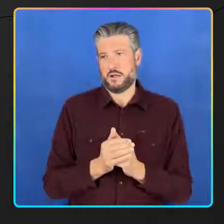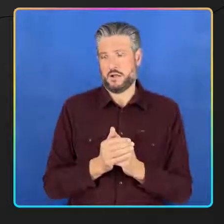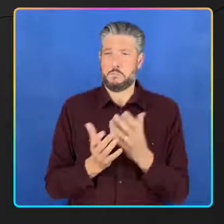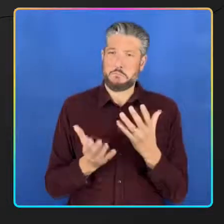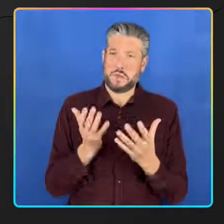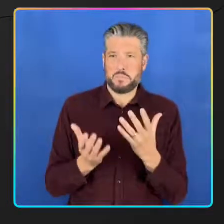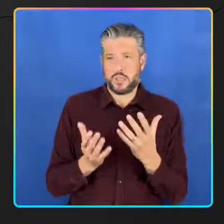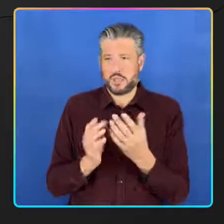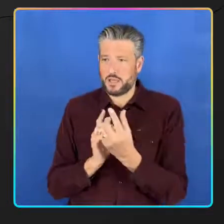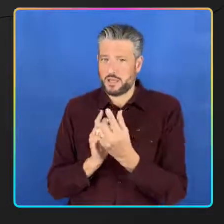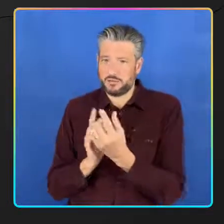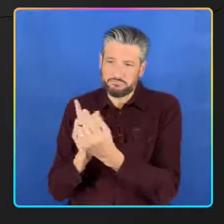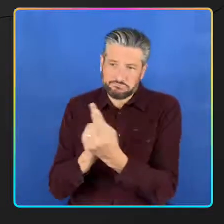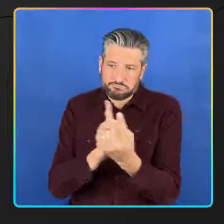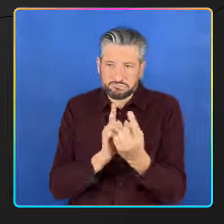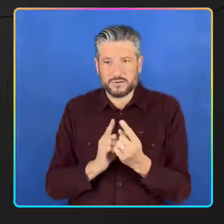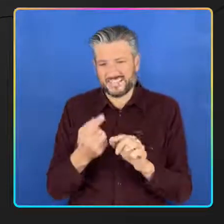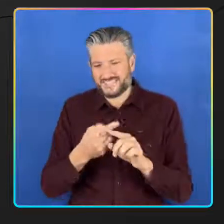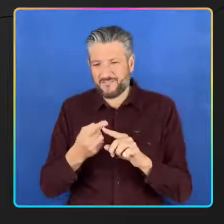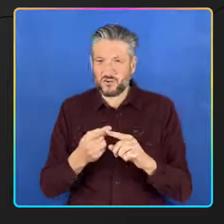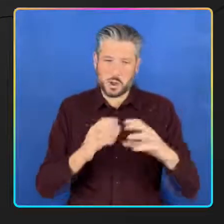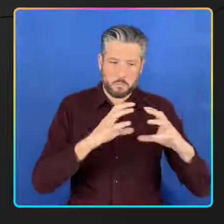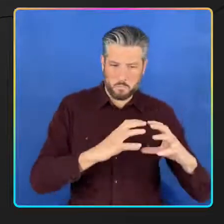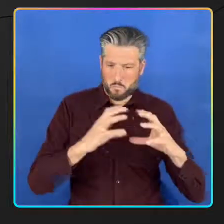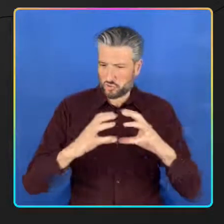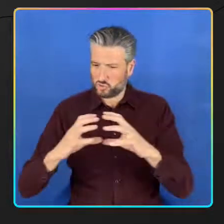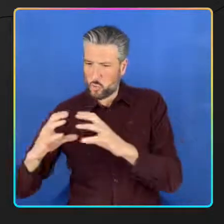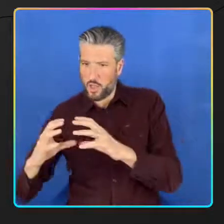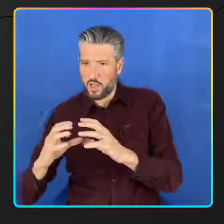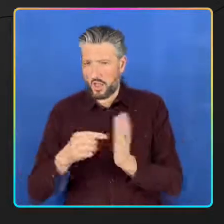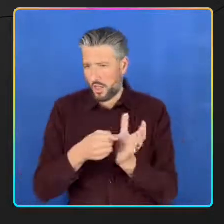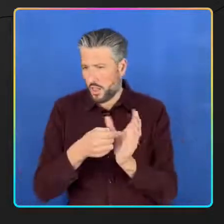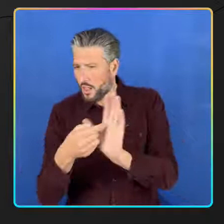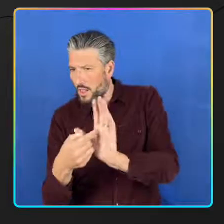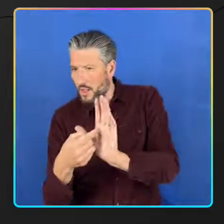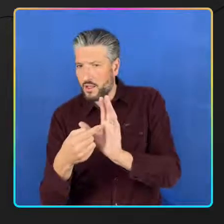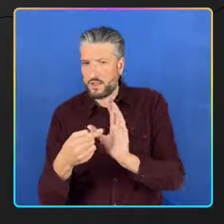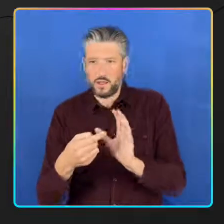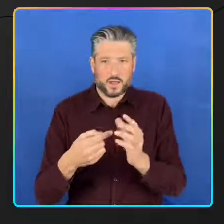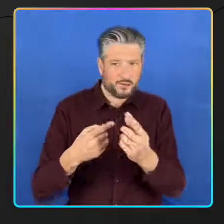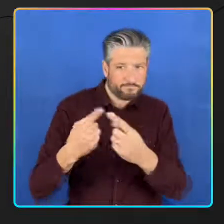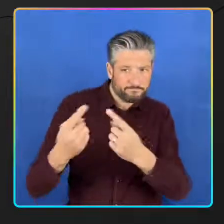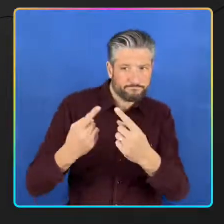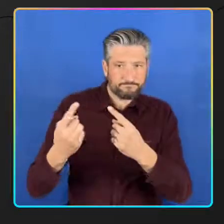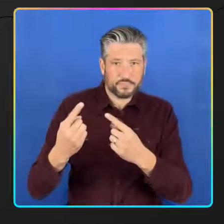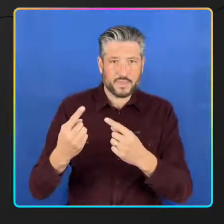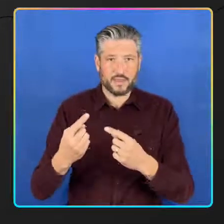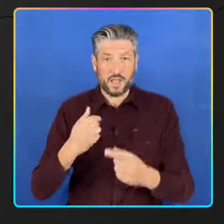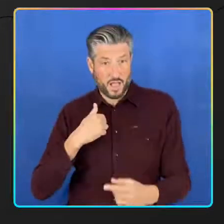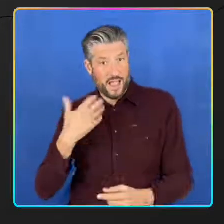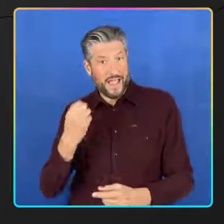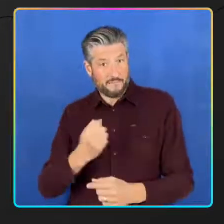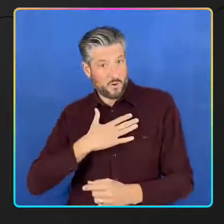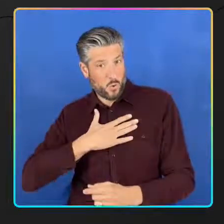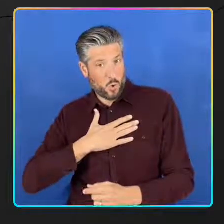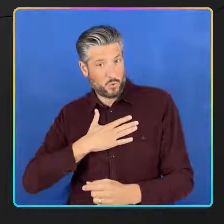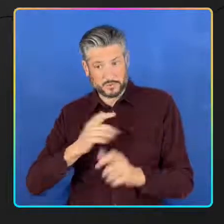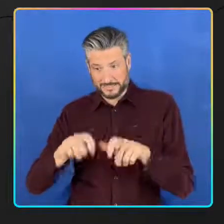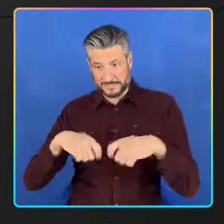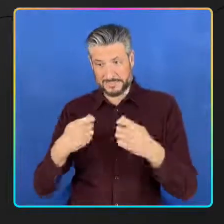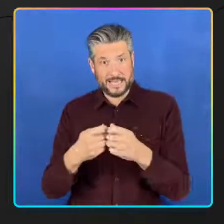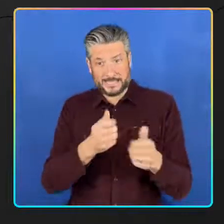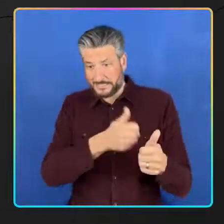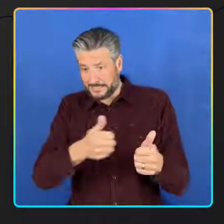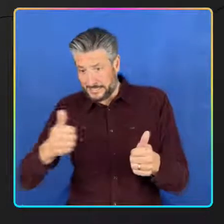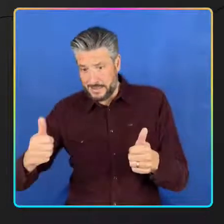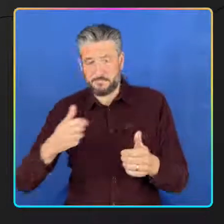kind of module that we're working on and coordinating with my team on that. So that's a typical day